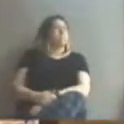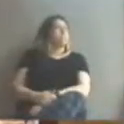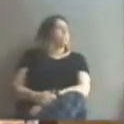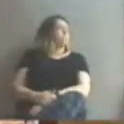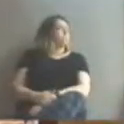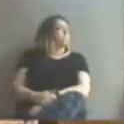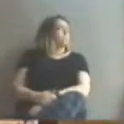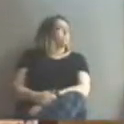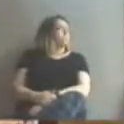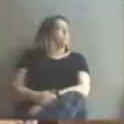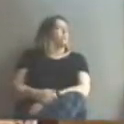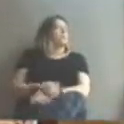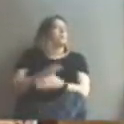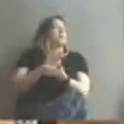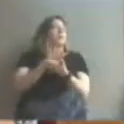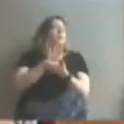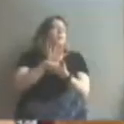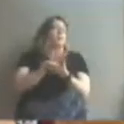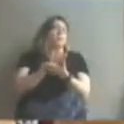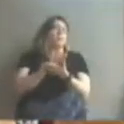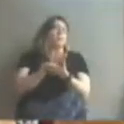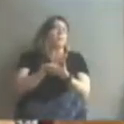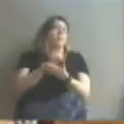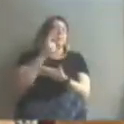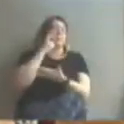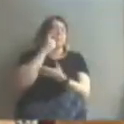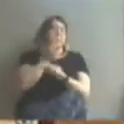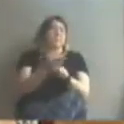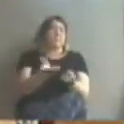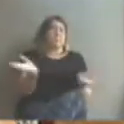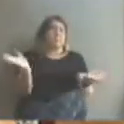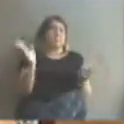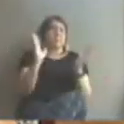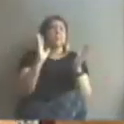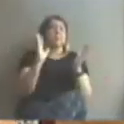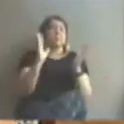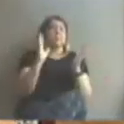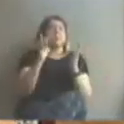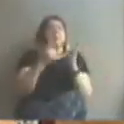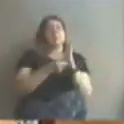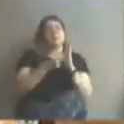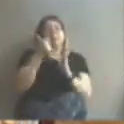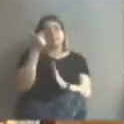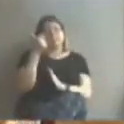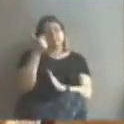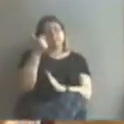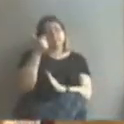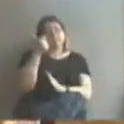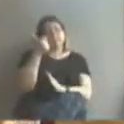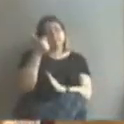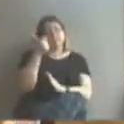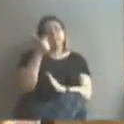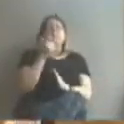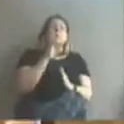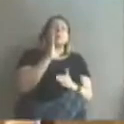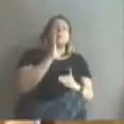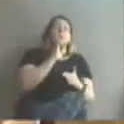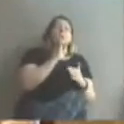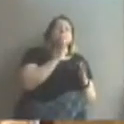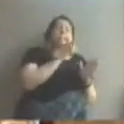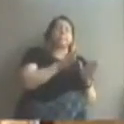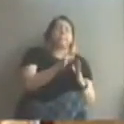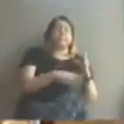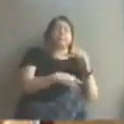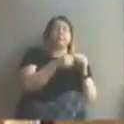Yes, on the academics, the what we just handed to you, we eliminated where we were going to add a